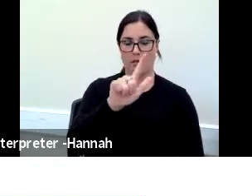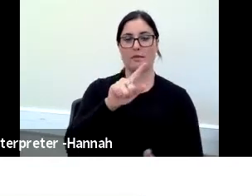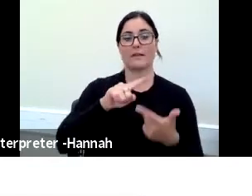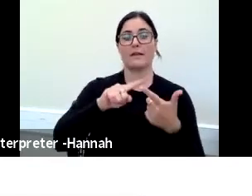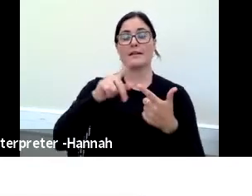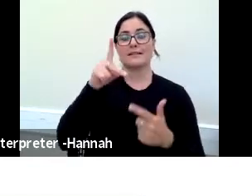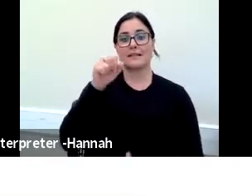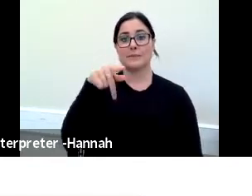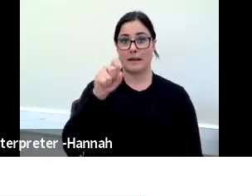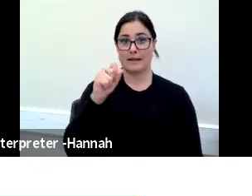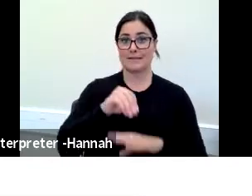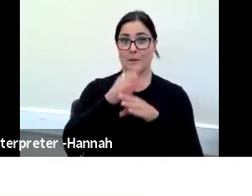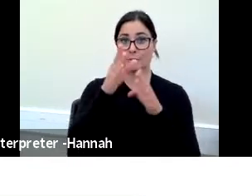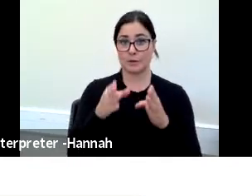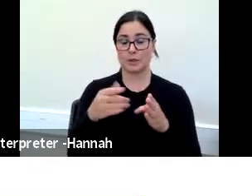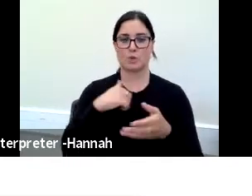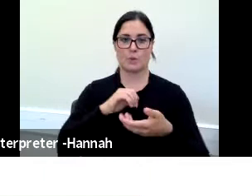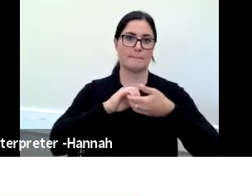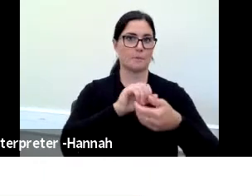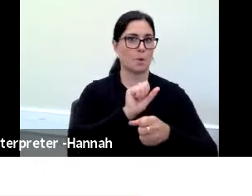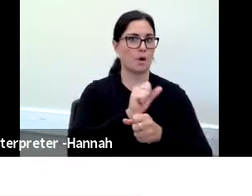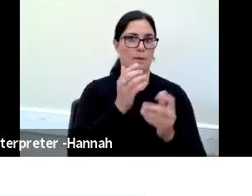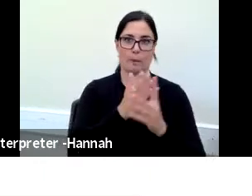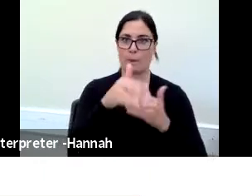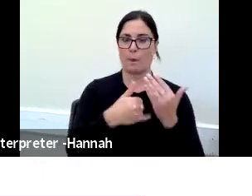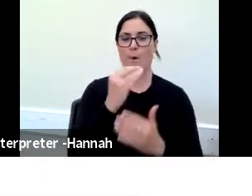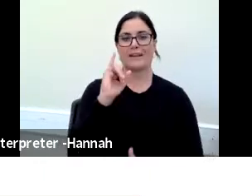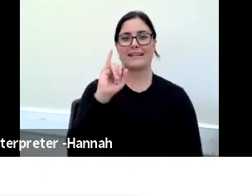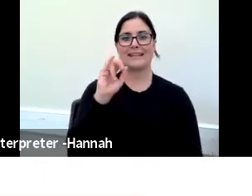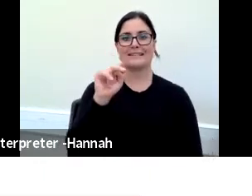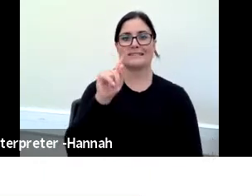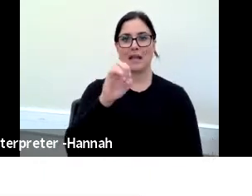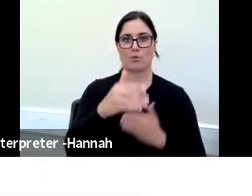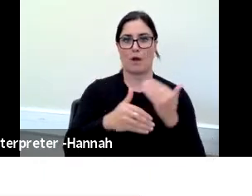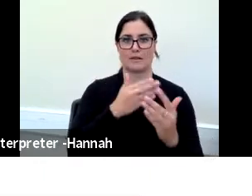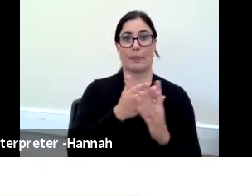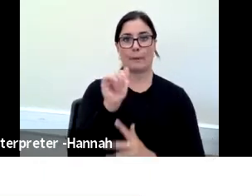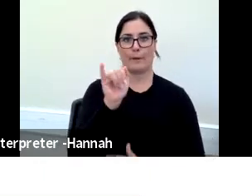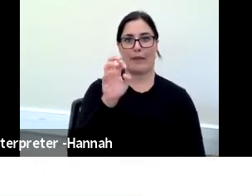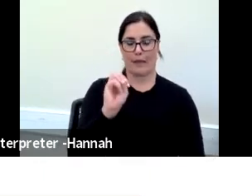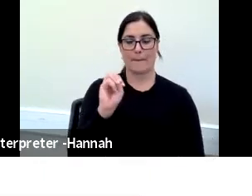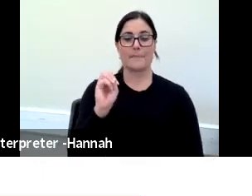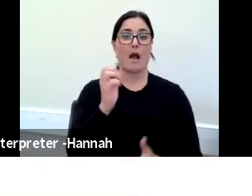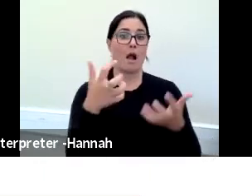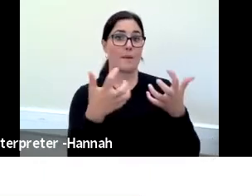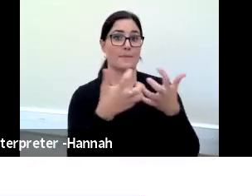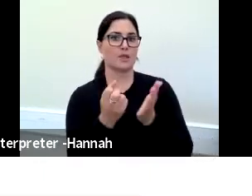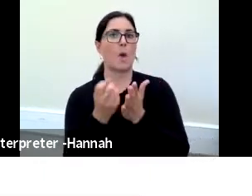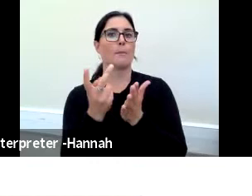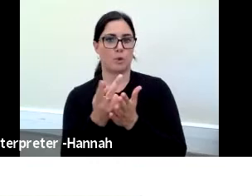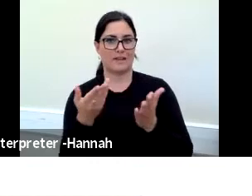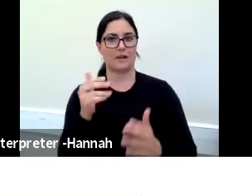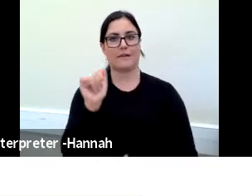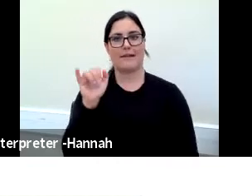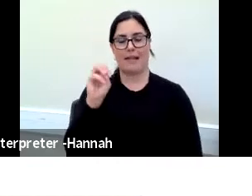counselors, as I mentioned, we work with them through the intake process through AIM, and we approve their accommodations through AIM as well, through